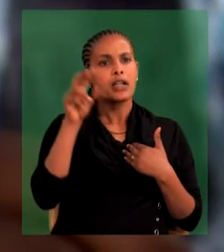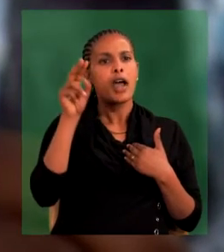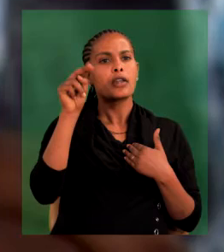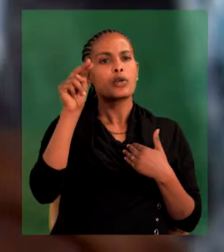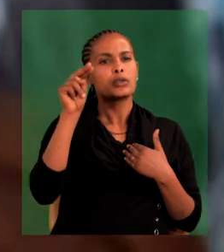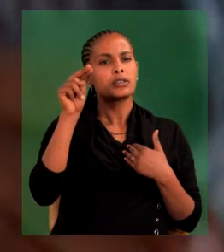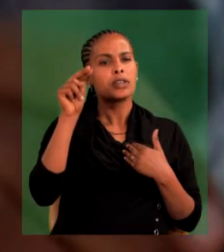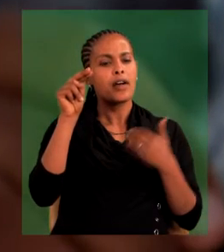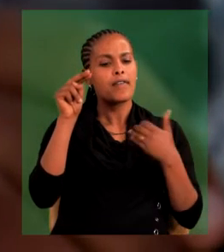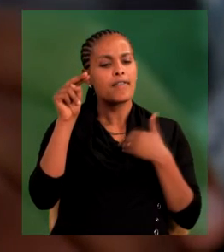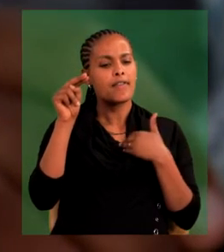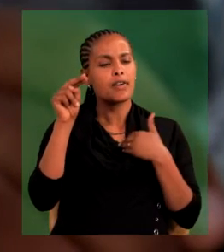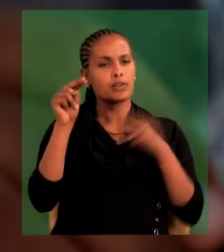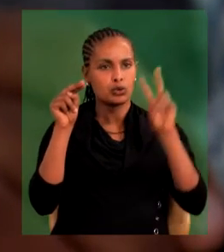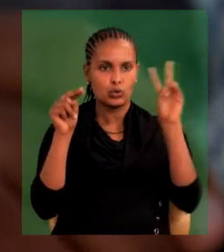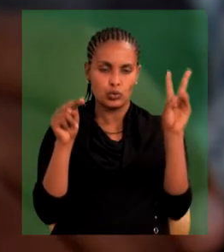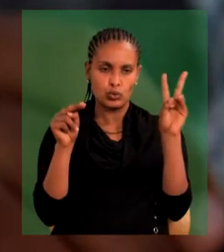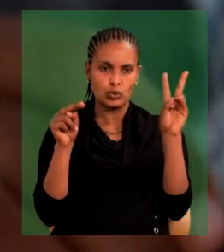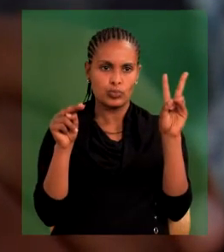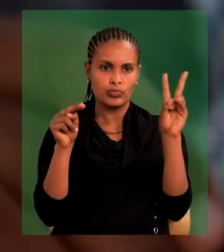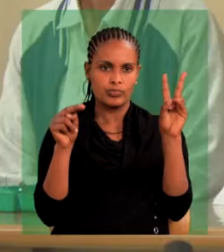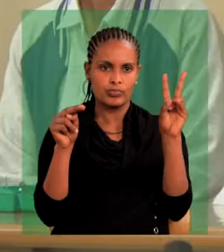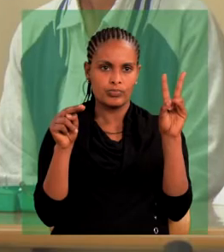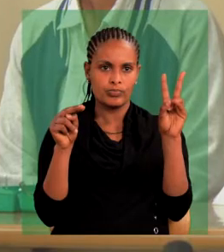Nitrogen, 2.